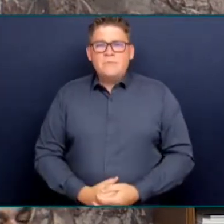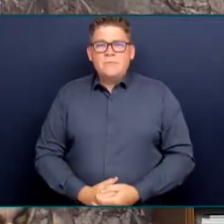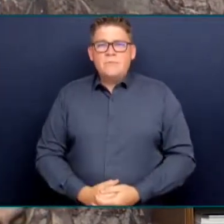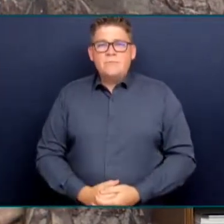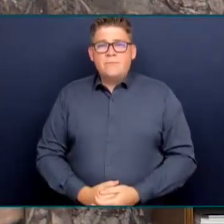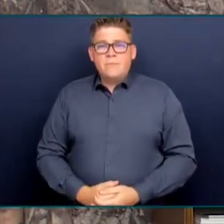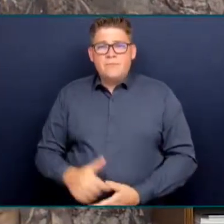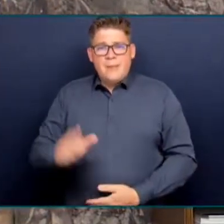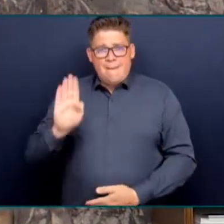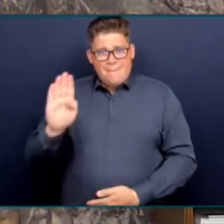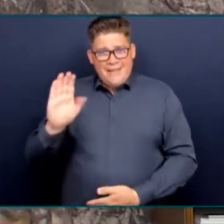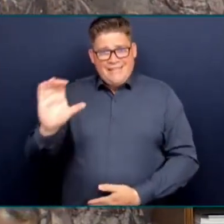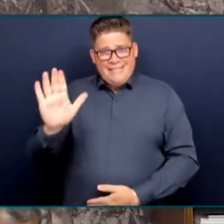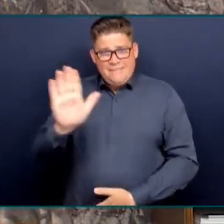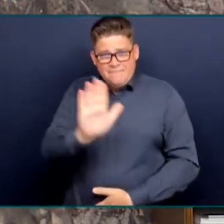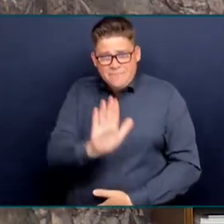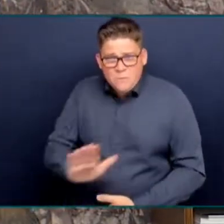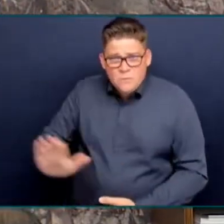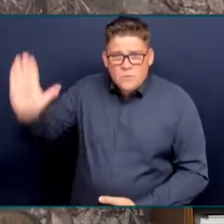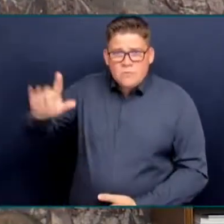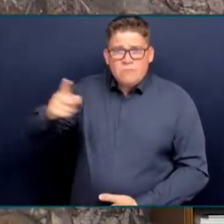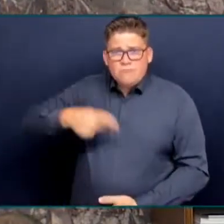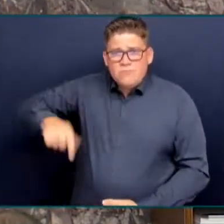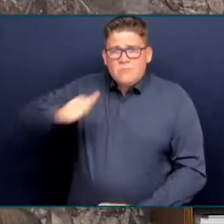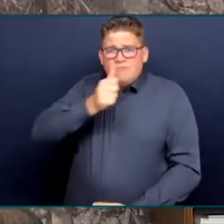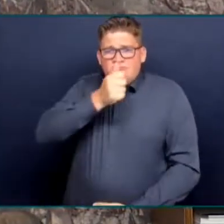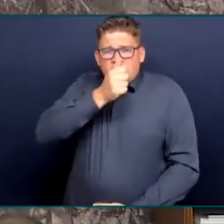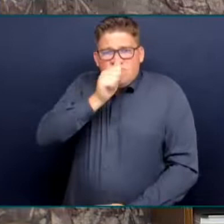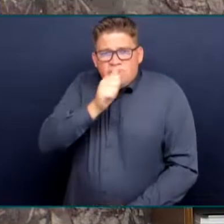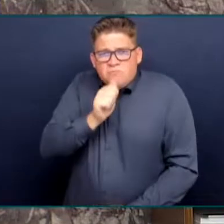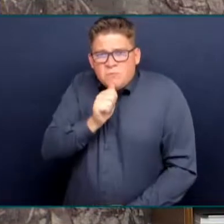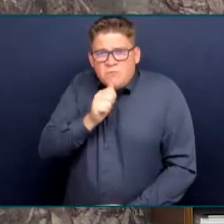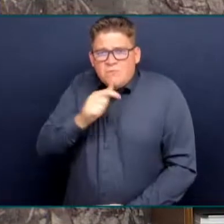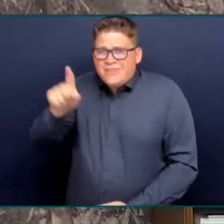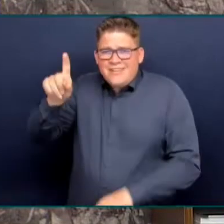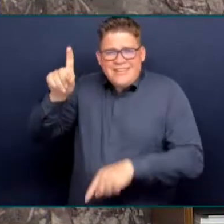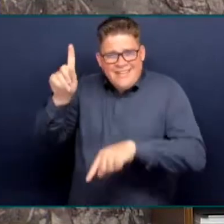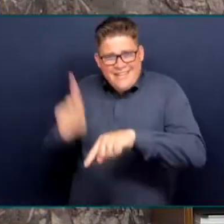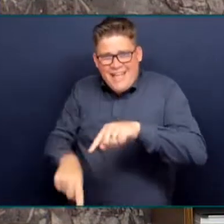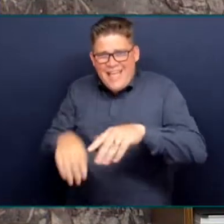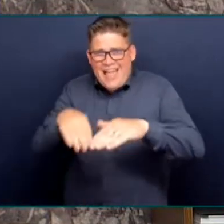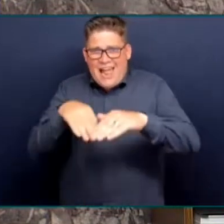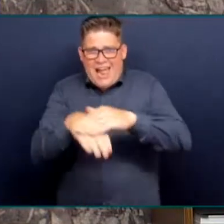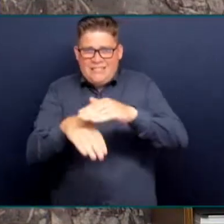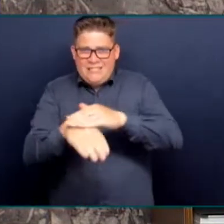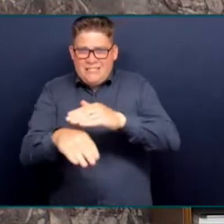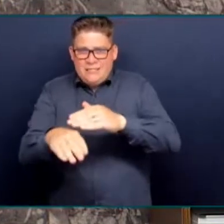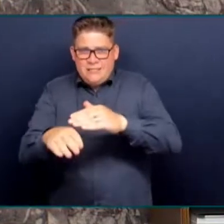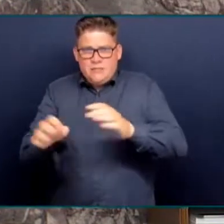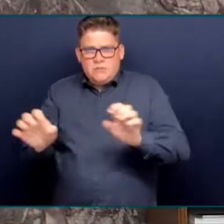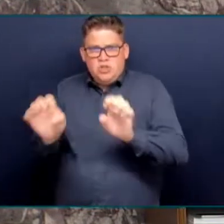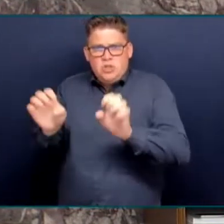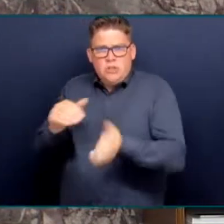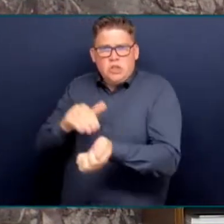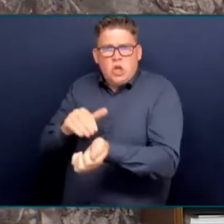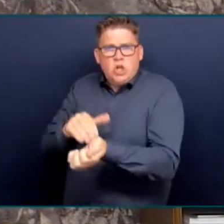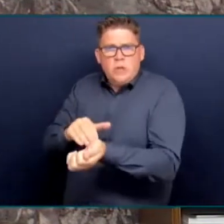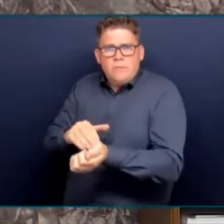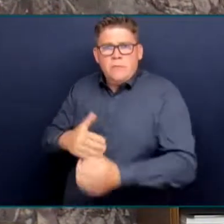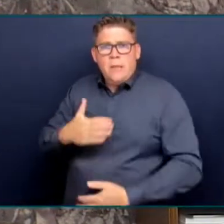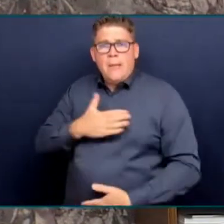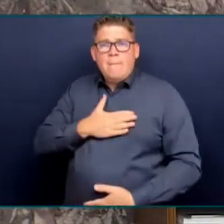unable to access basic health care services like accessing a family doctor. In my hometown of Kamloops, over